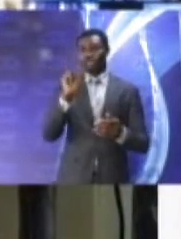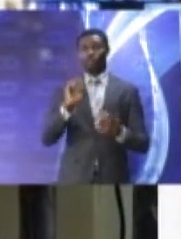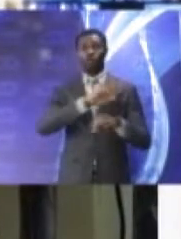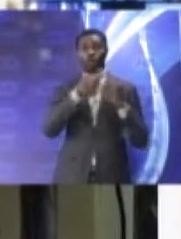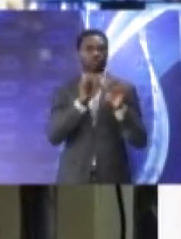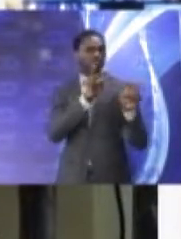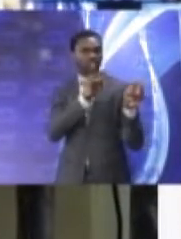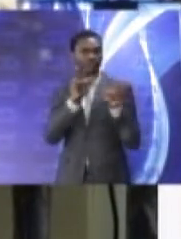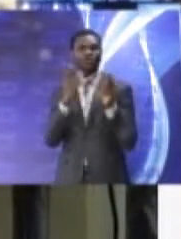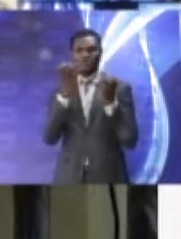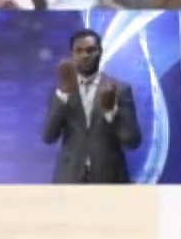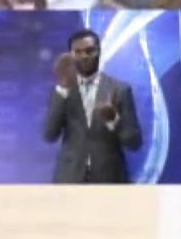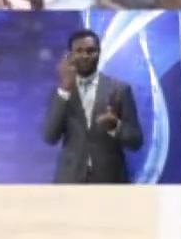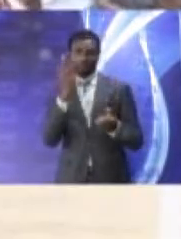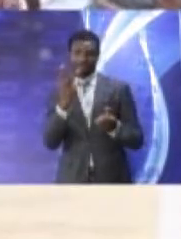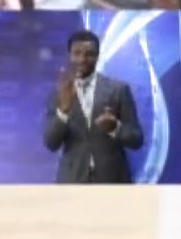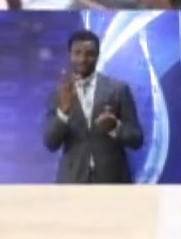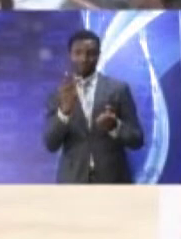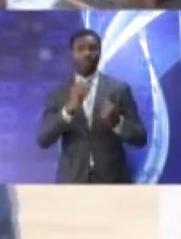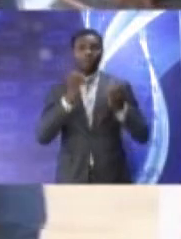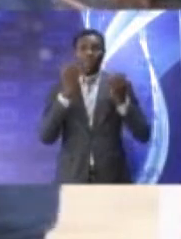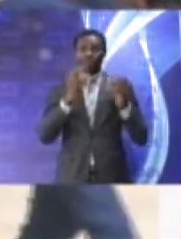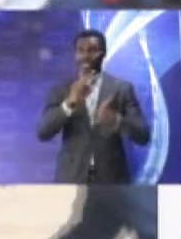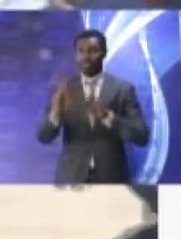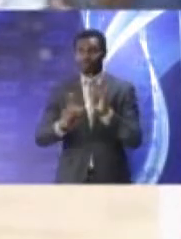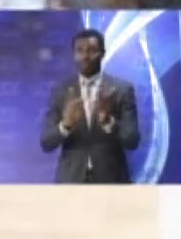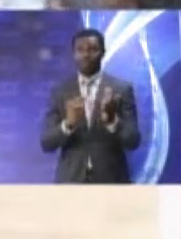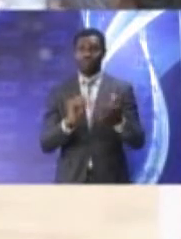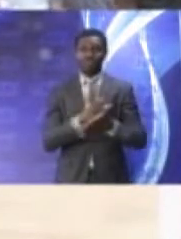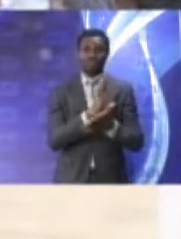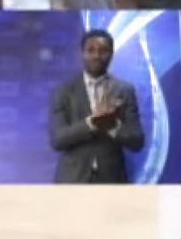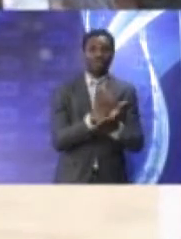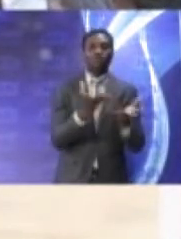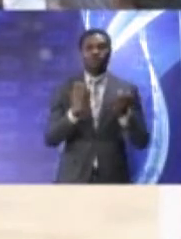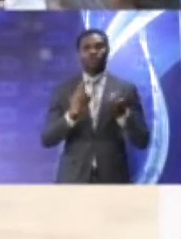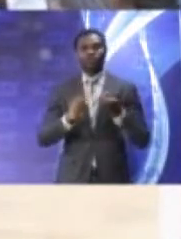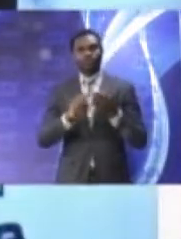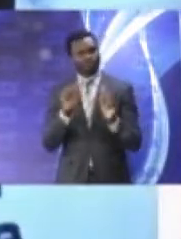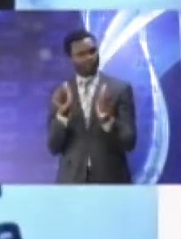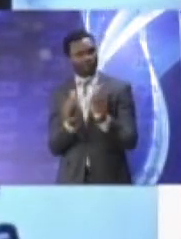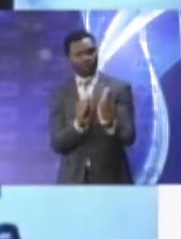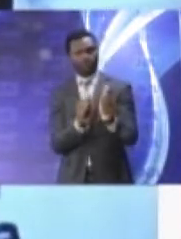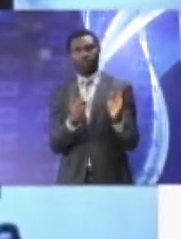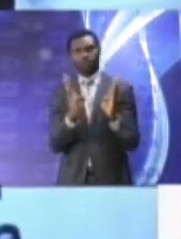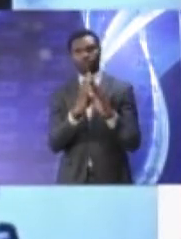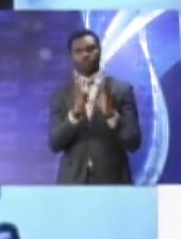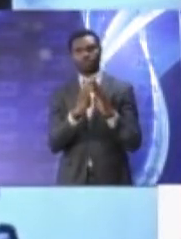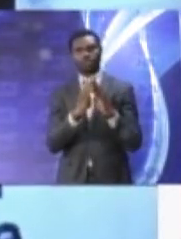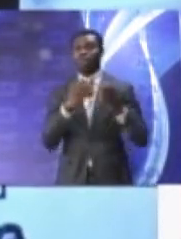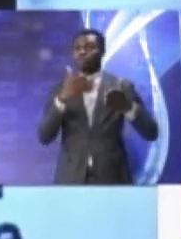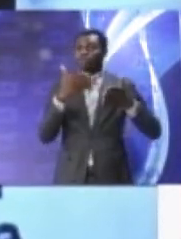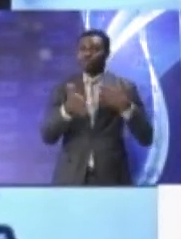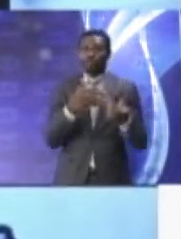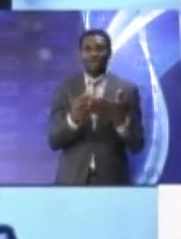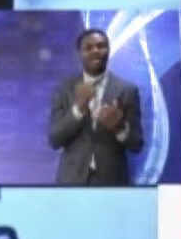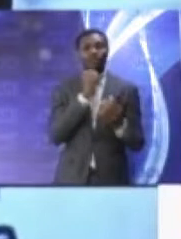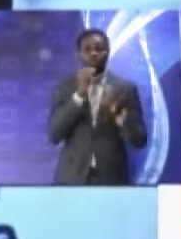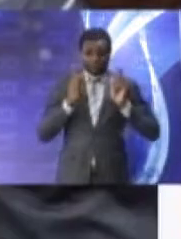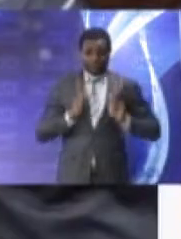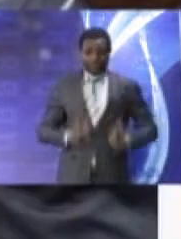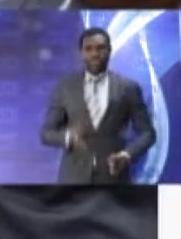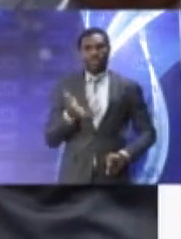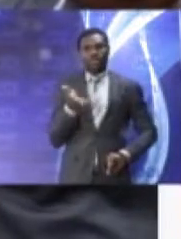heads of institutions and the anxious candidates whose minds were following the virtual meeting, even though they are not physically